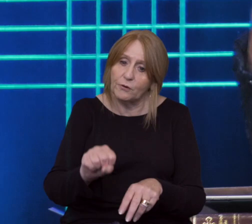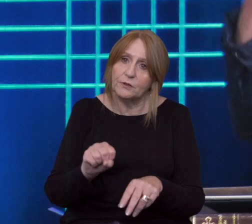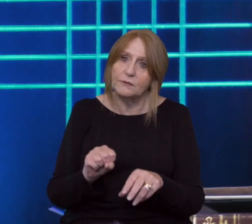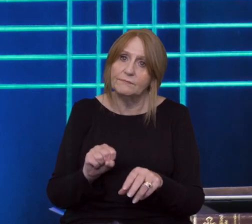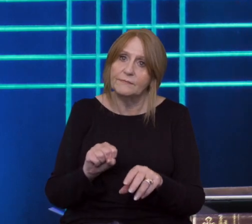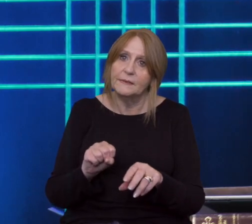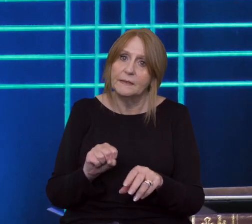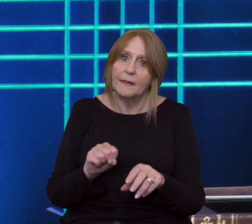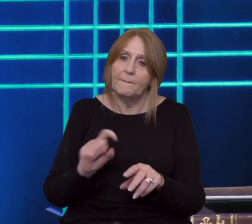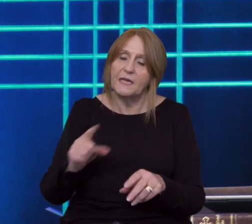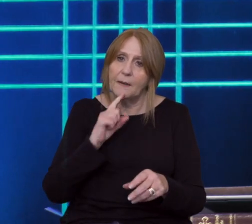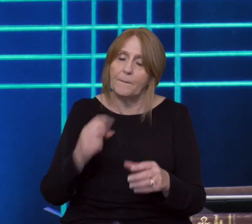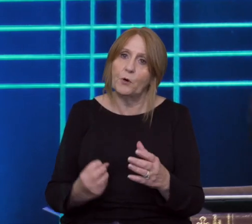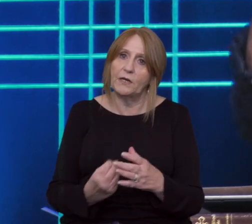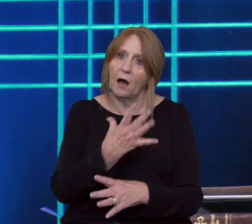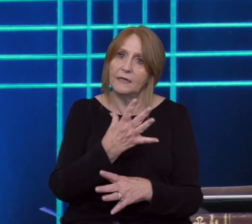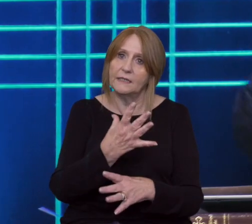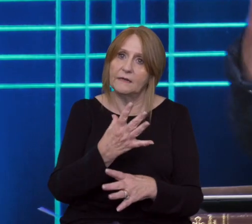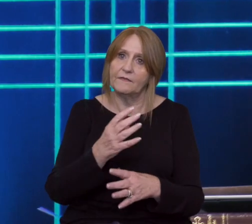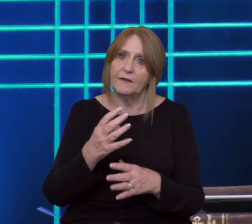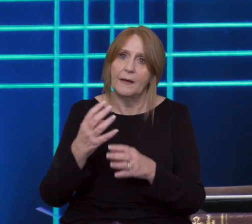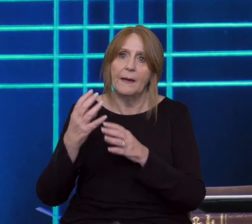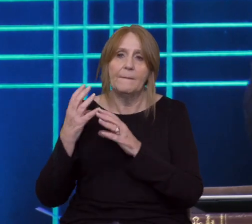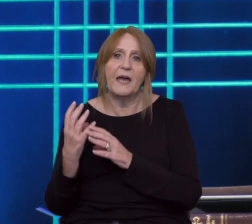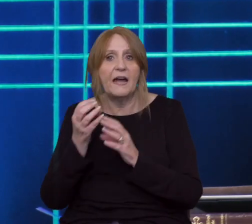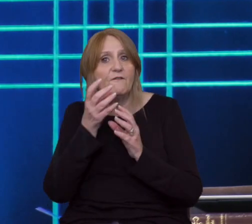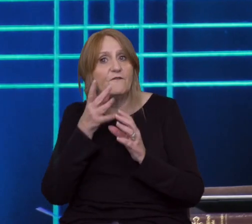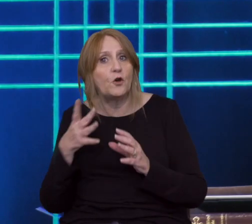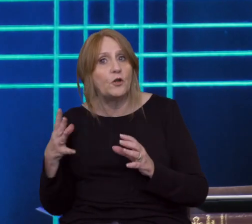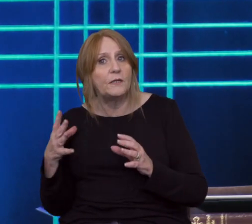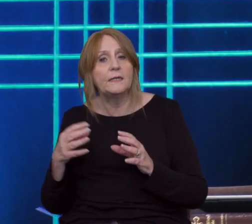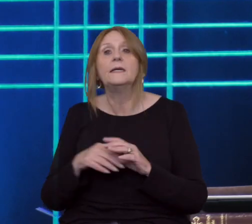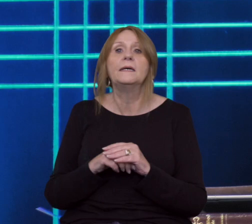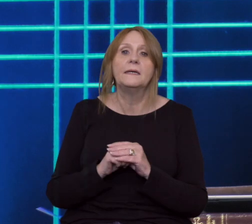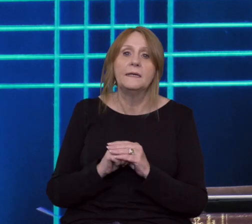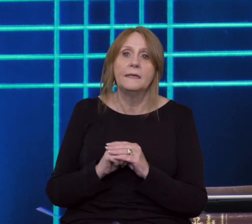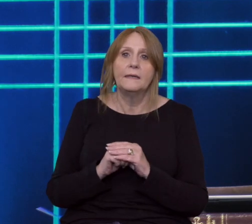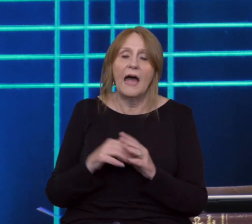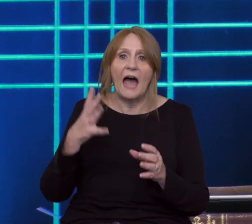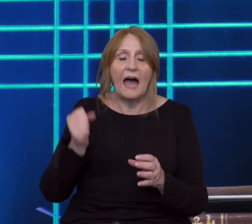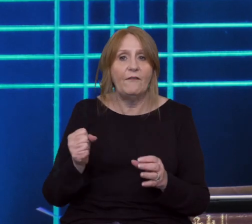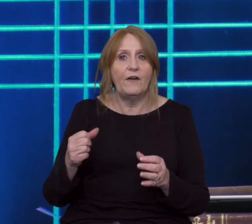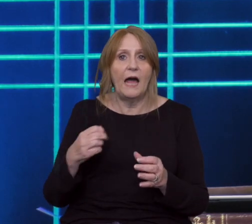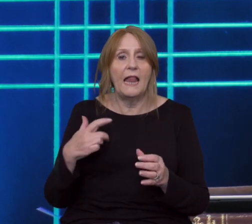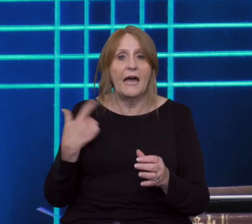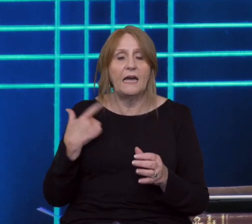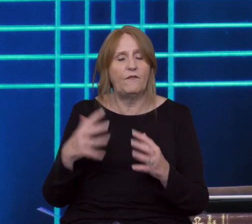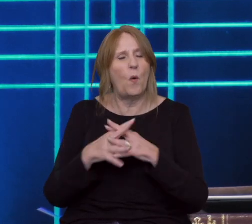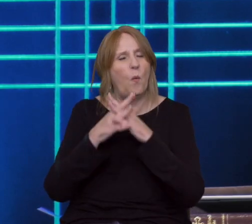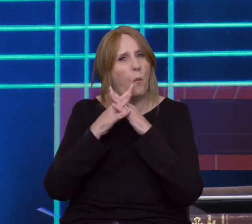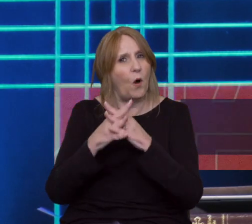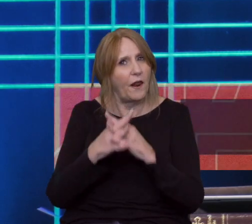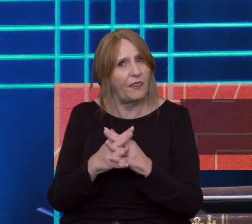be productive, have a life that's worth living, we're going to have a